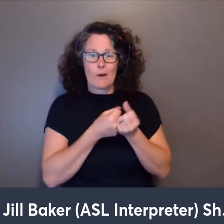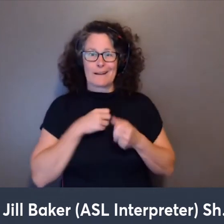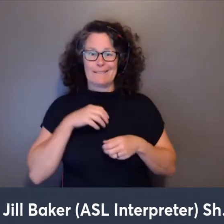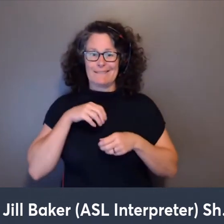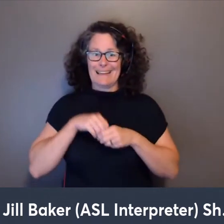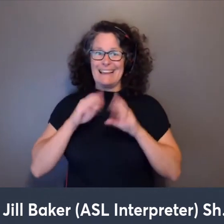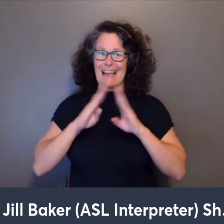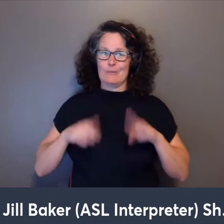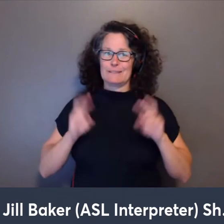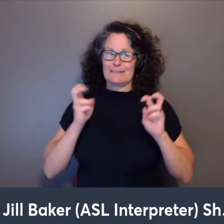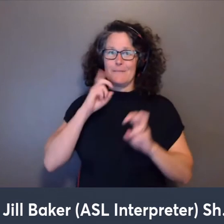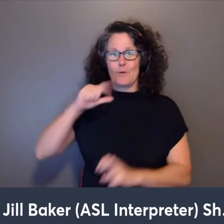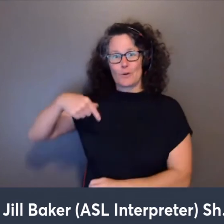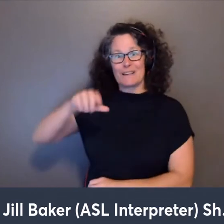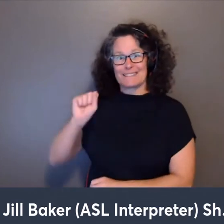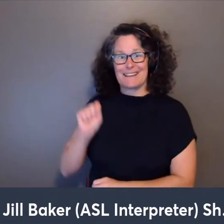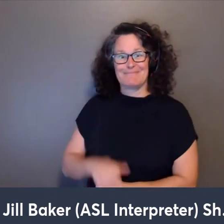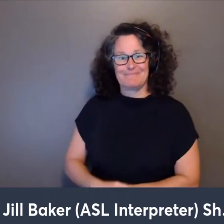of QuickSight.